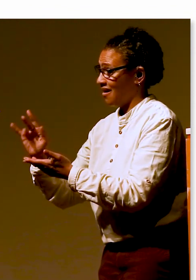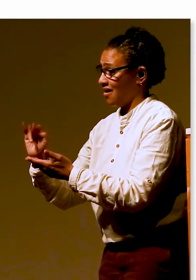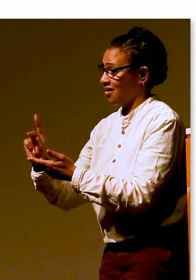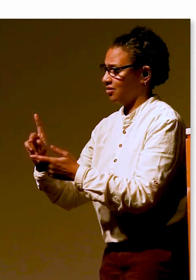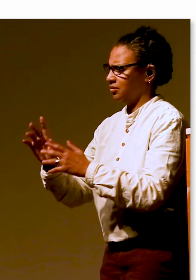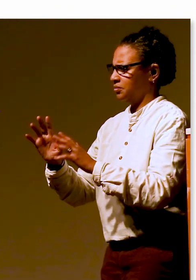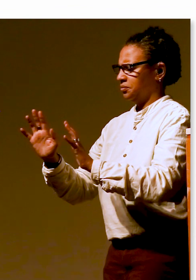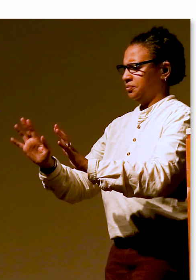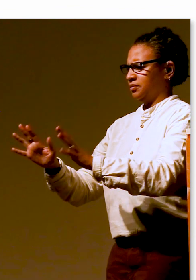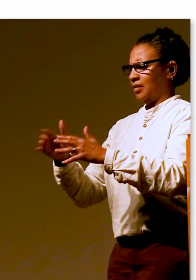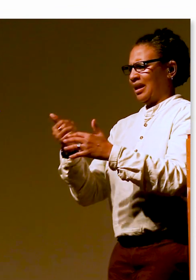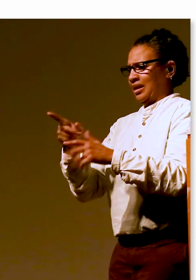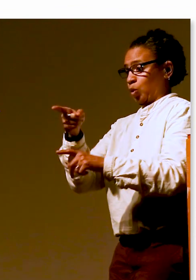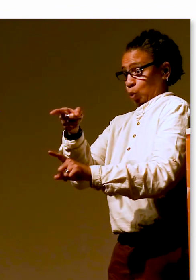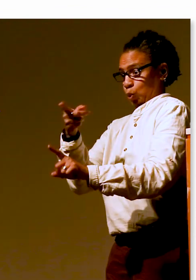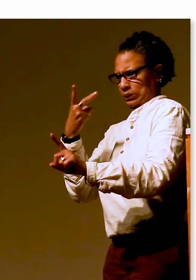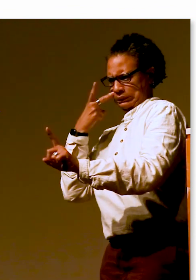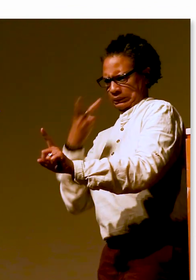here.